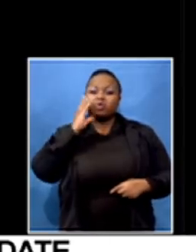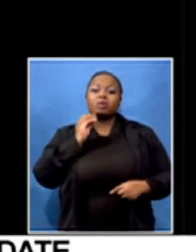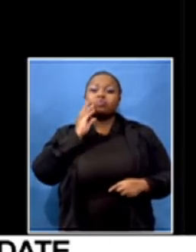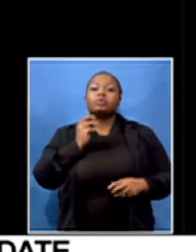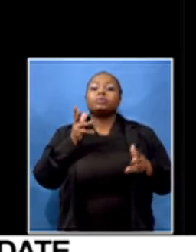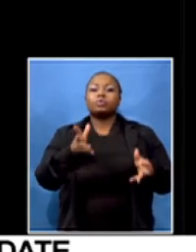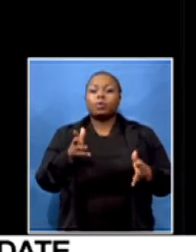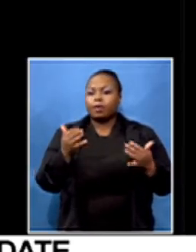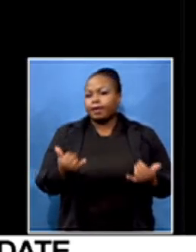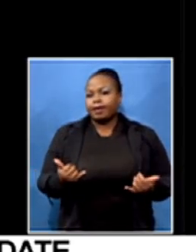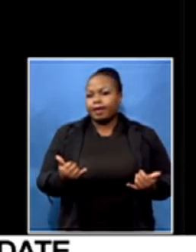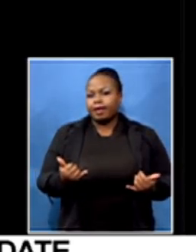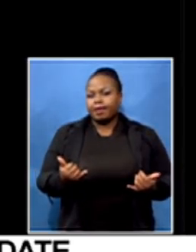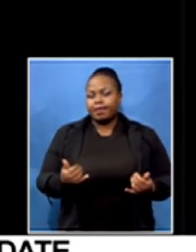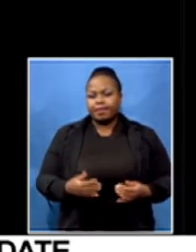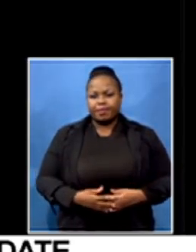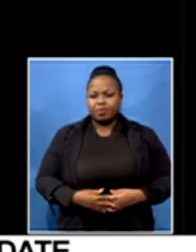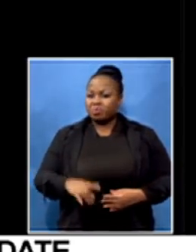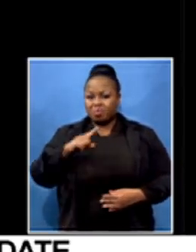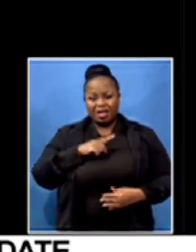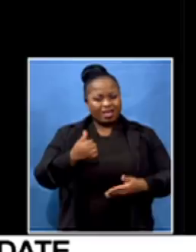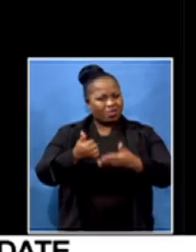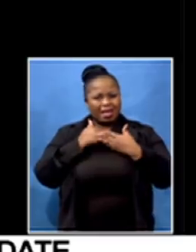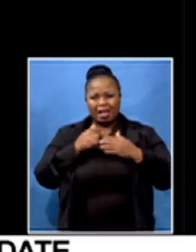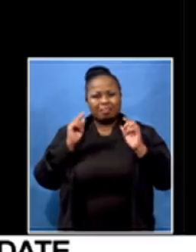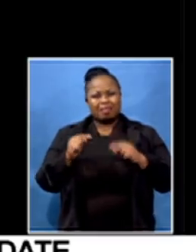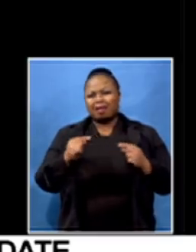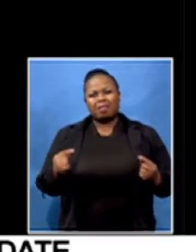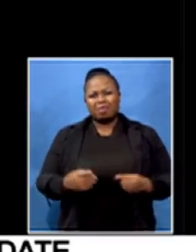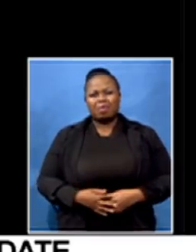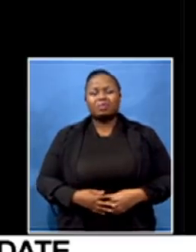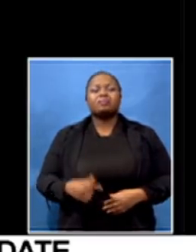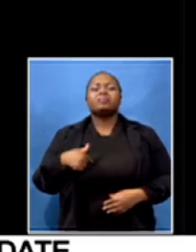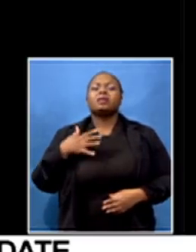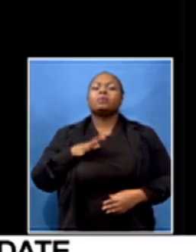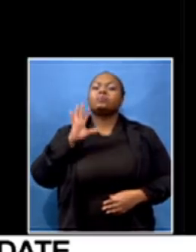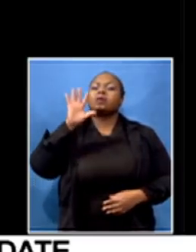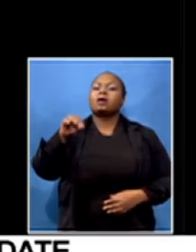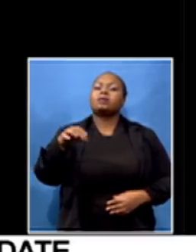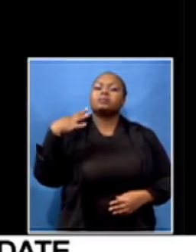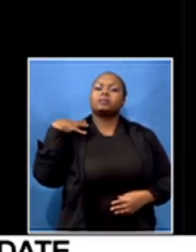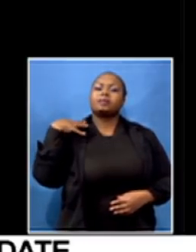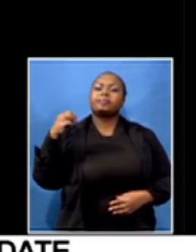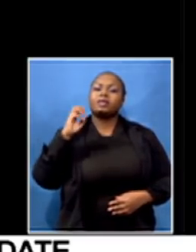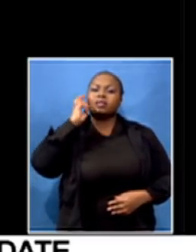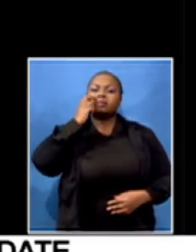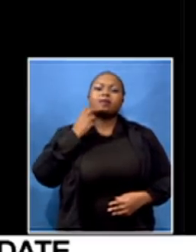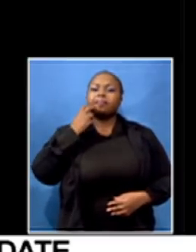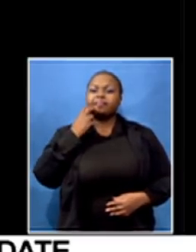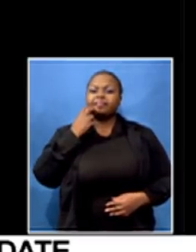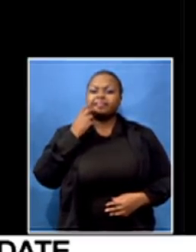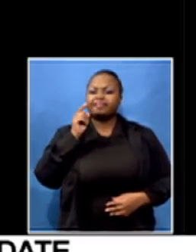against the gains. But I want to ask the Minister of Health in terms of the